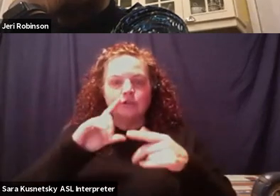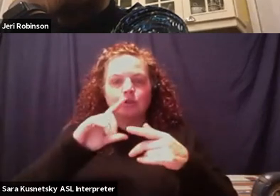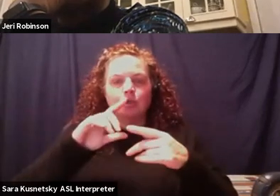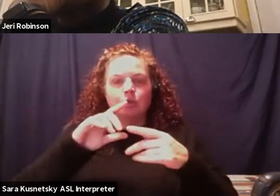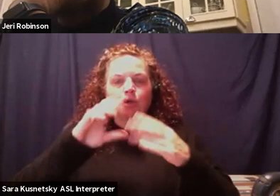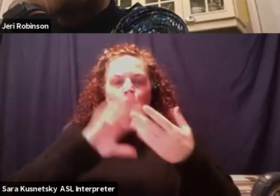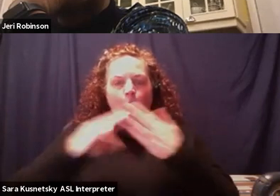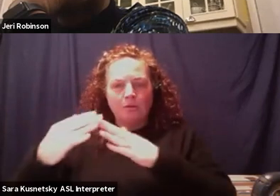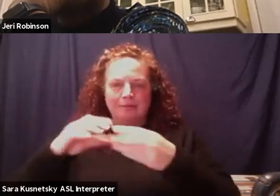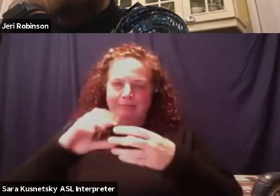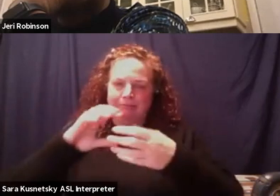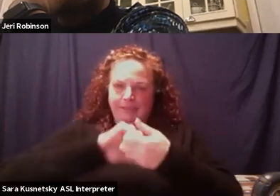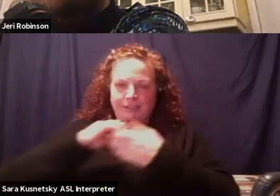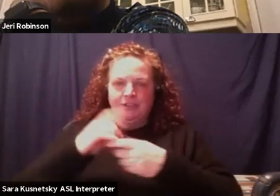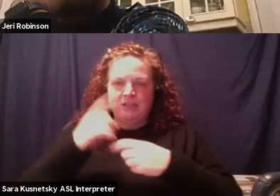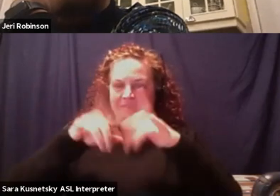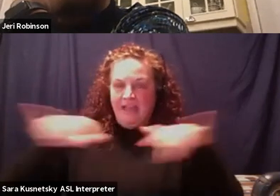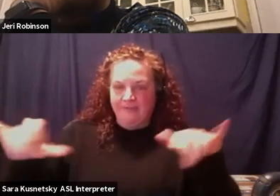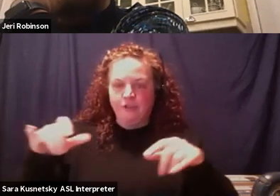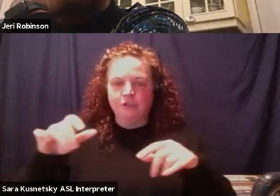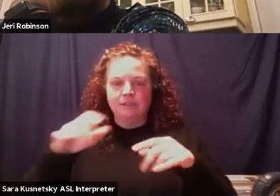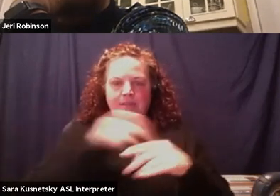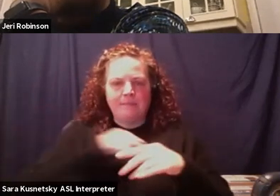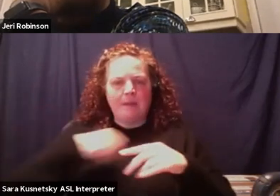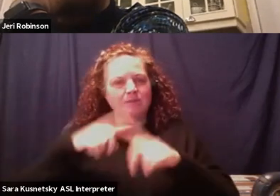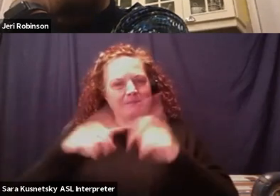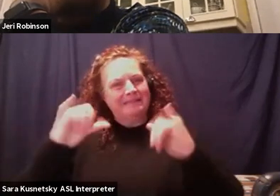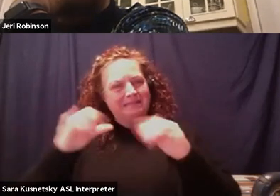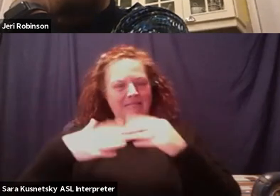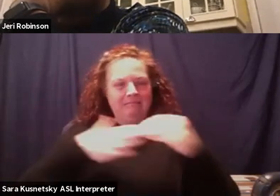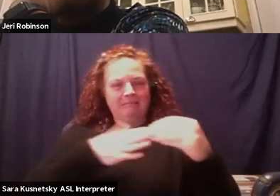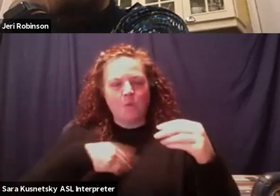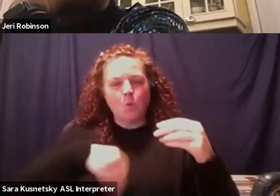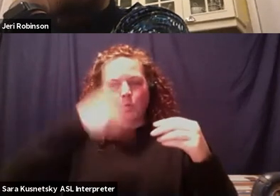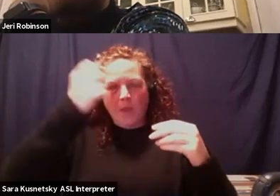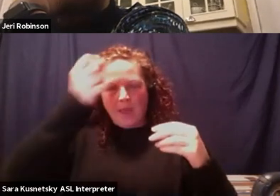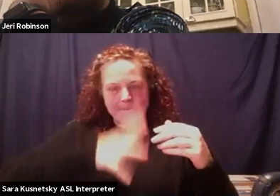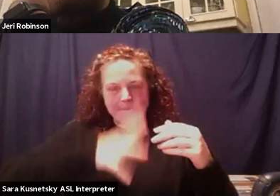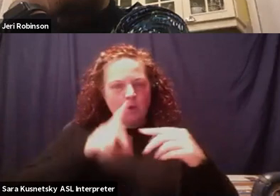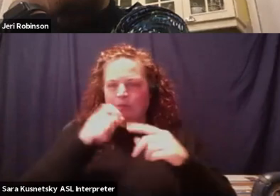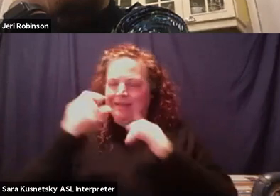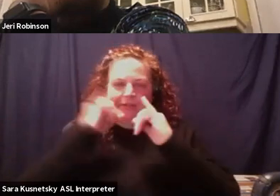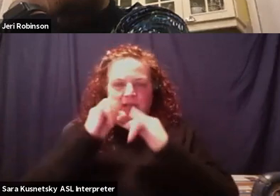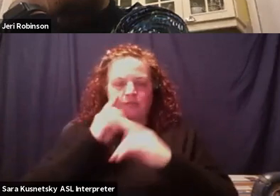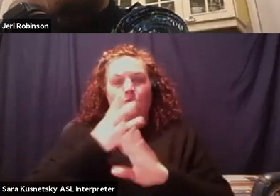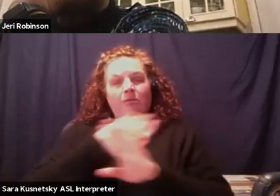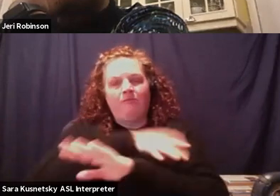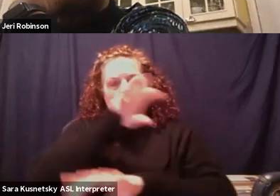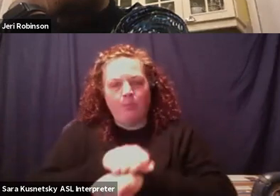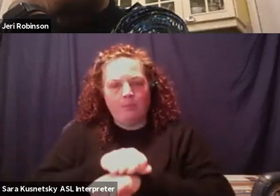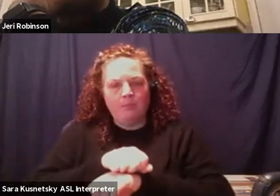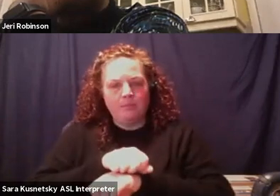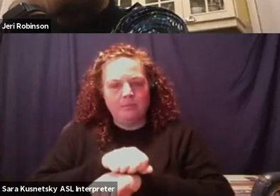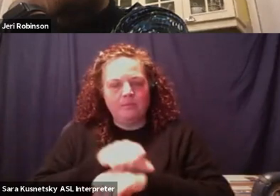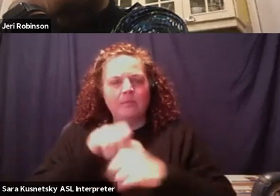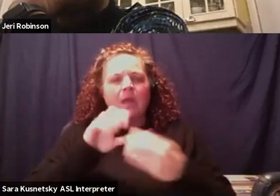members, and is still rejected by a white male mayor who legally didn't have to interview anyone before making his appointment. Am I playing